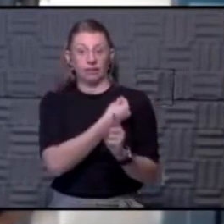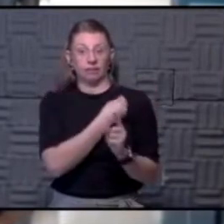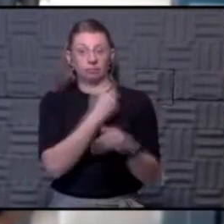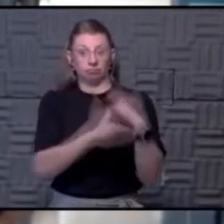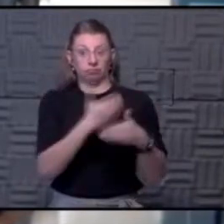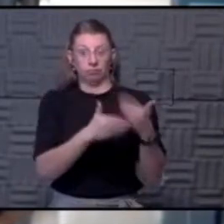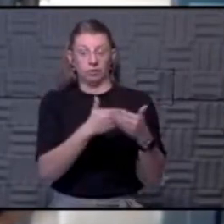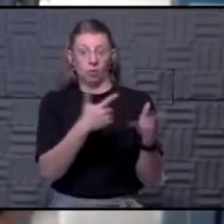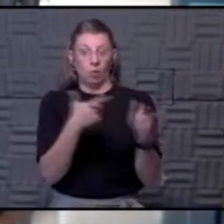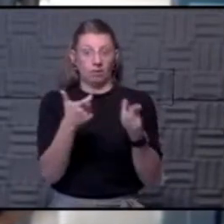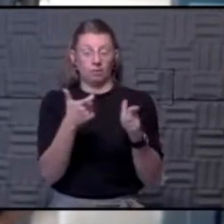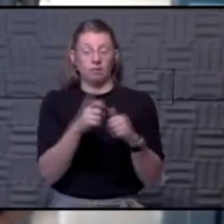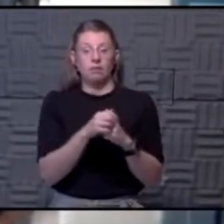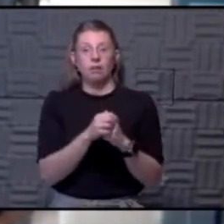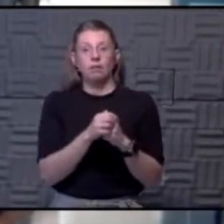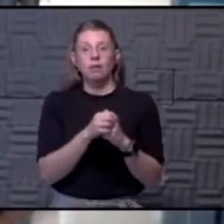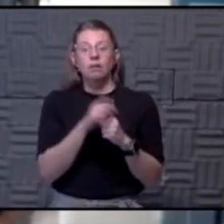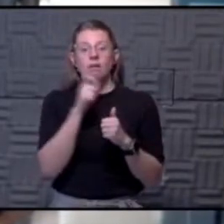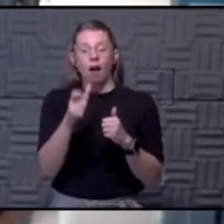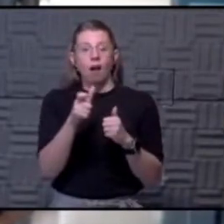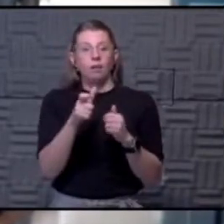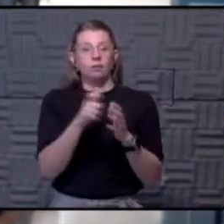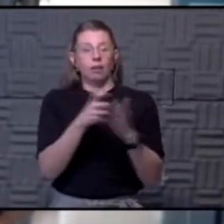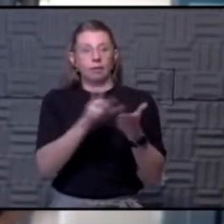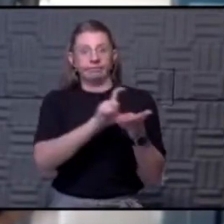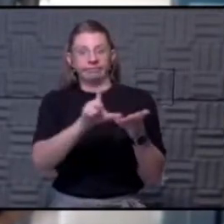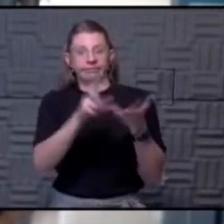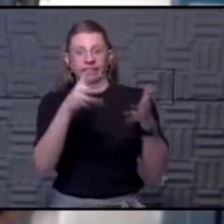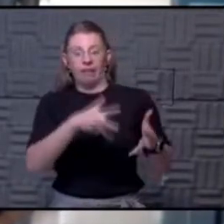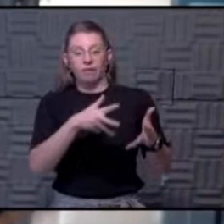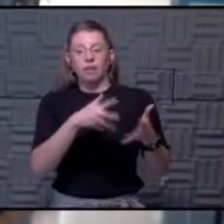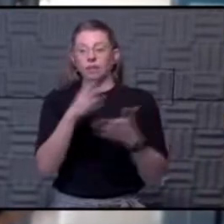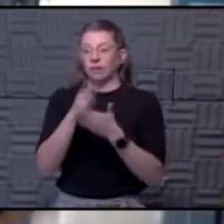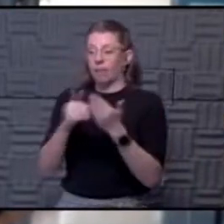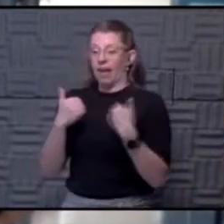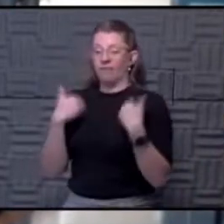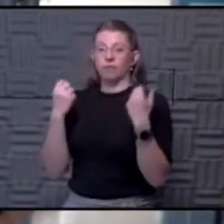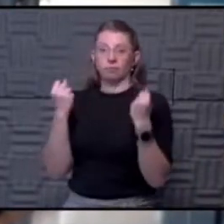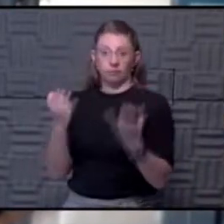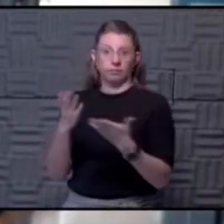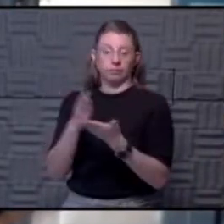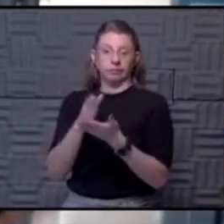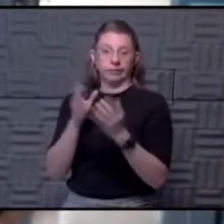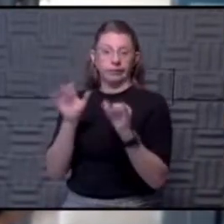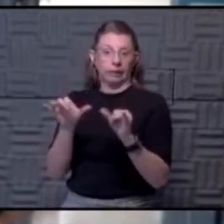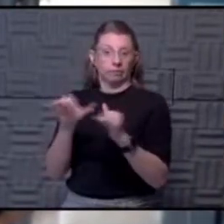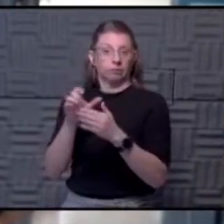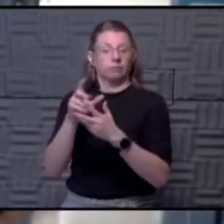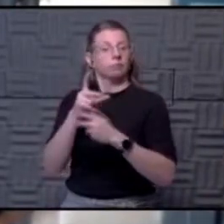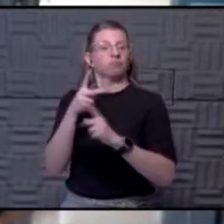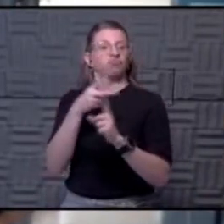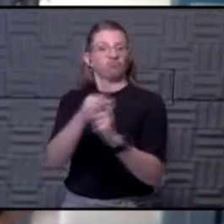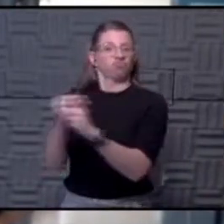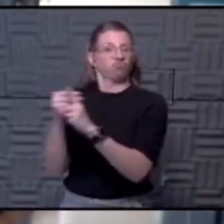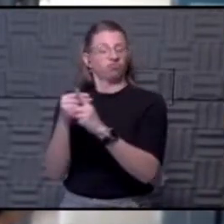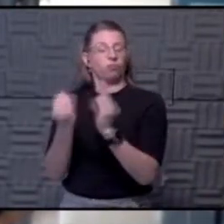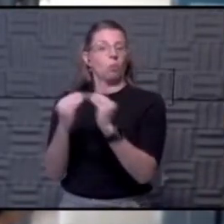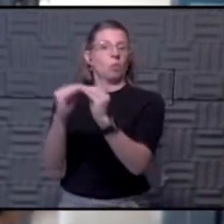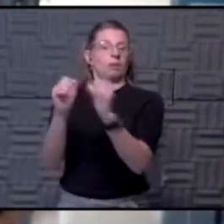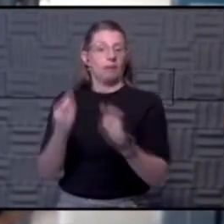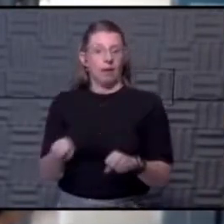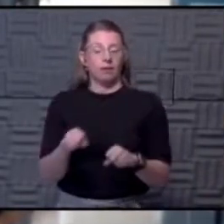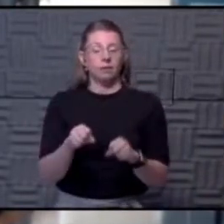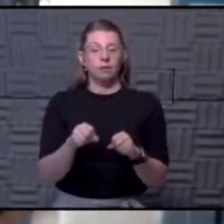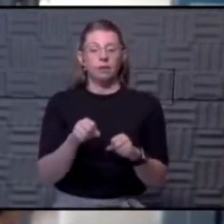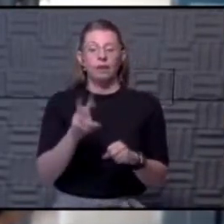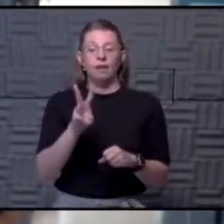quickly and not having much inventory, and some have it around a little bit longer. The best place I think to go is to Find My